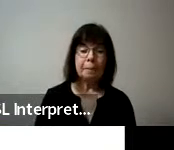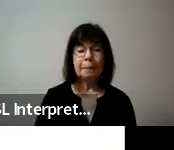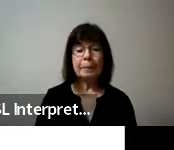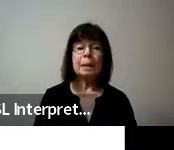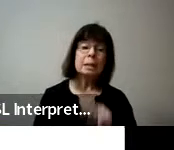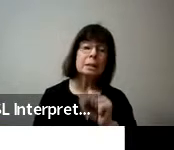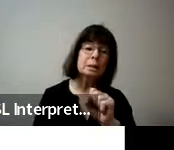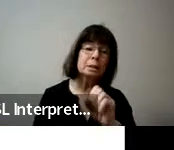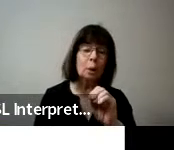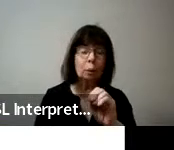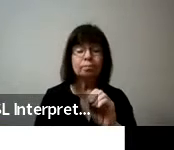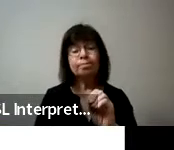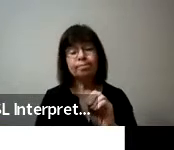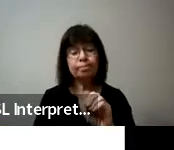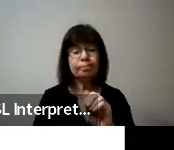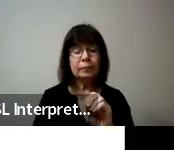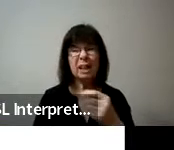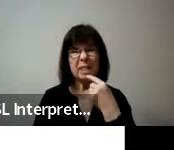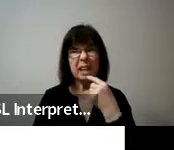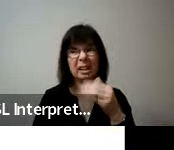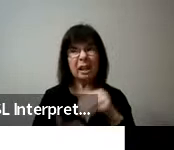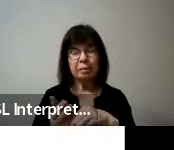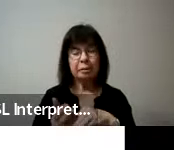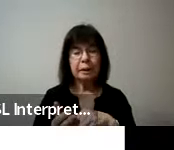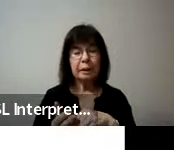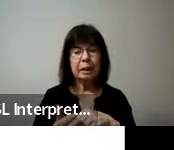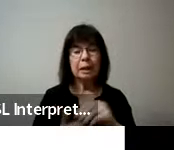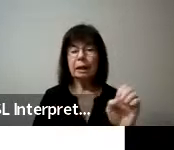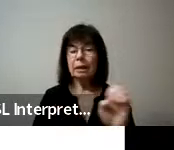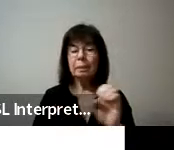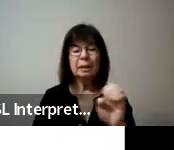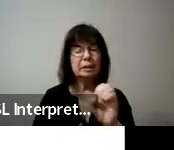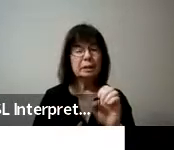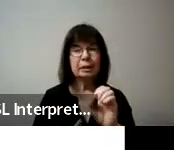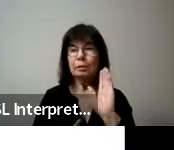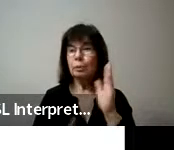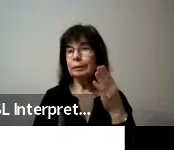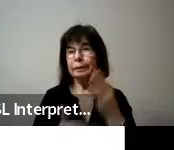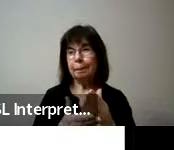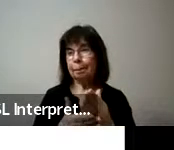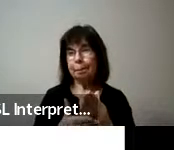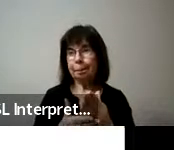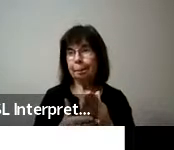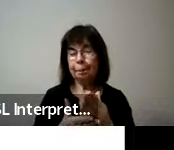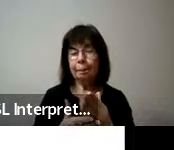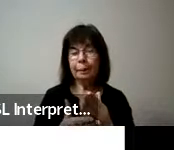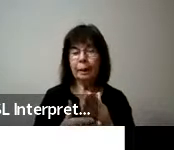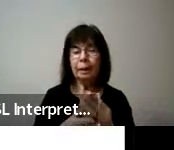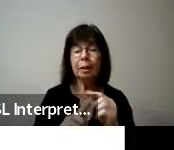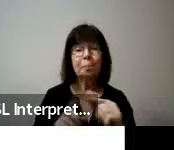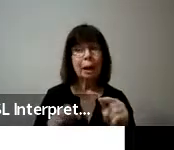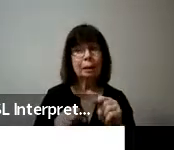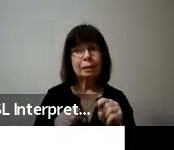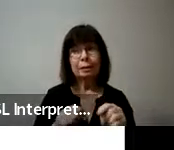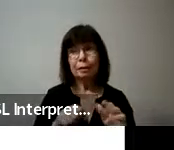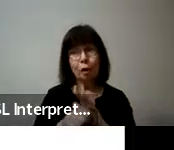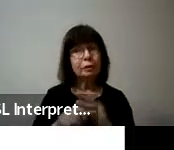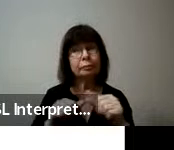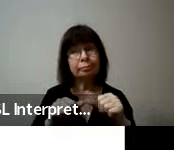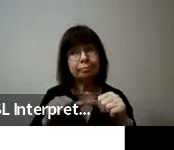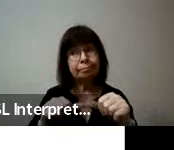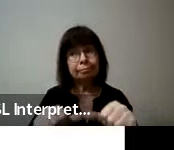So I said this, I'll say it again. The emergencies are ending, but COVID is going to remain a part of our